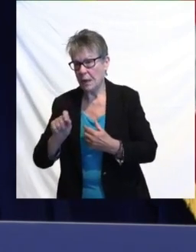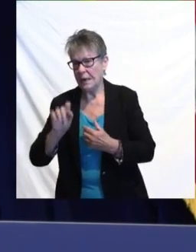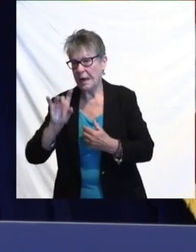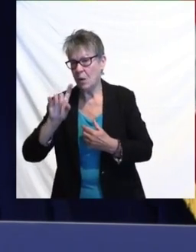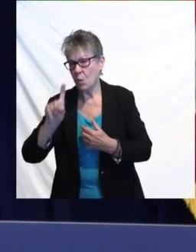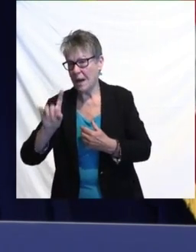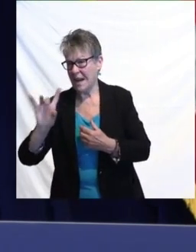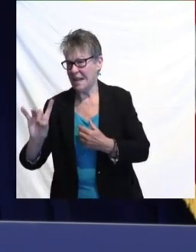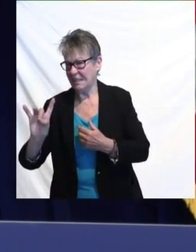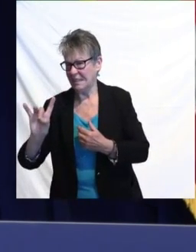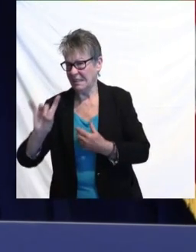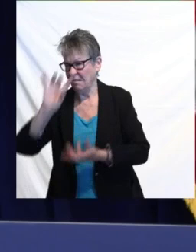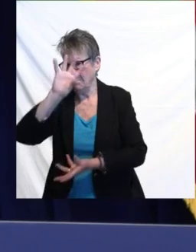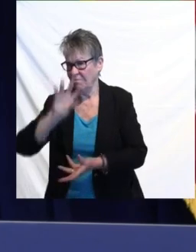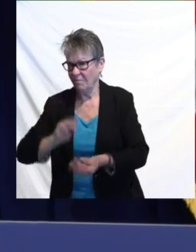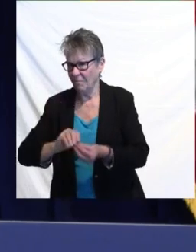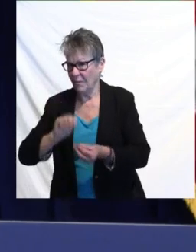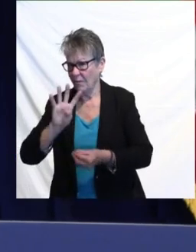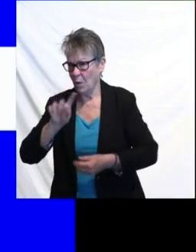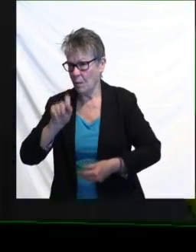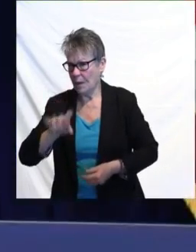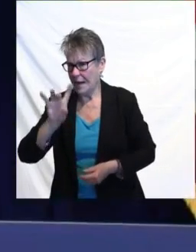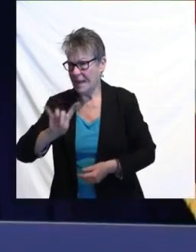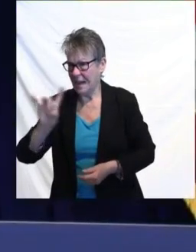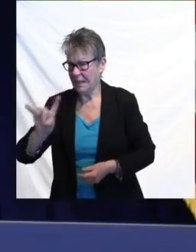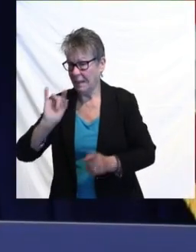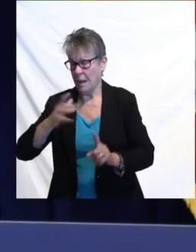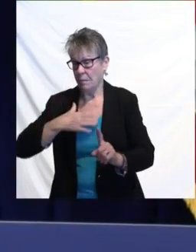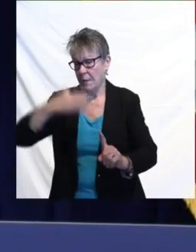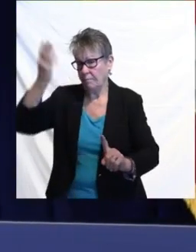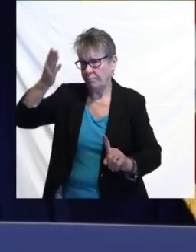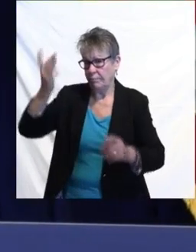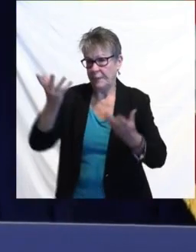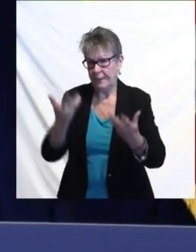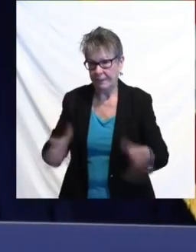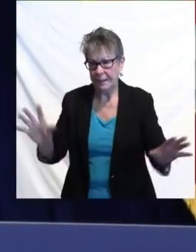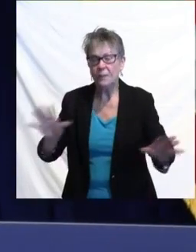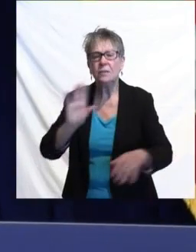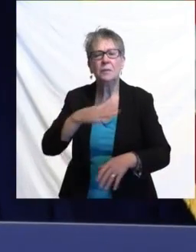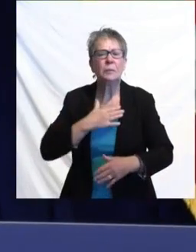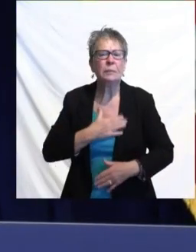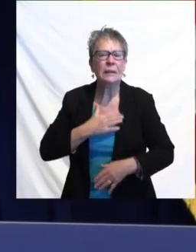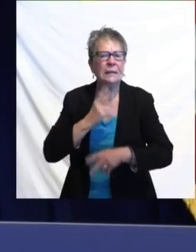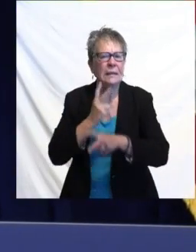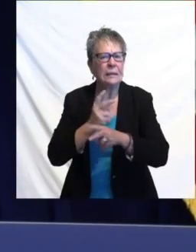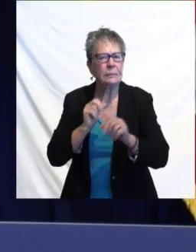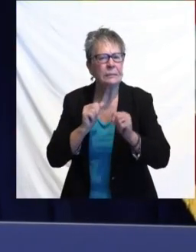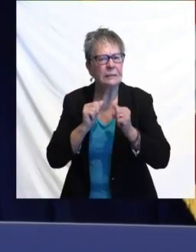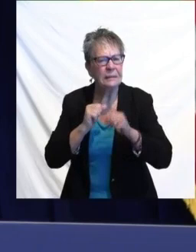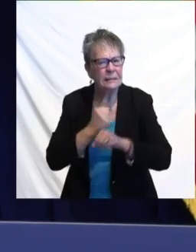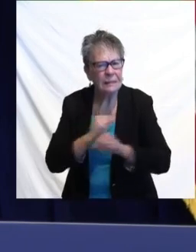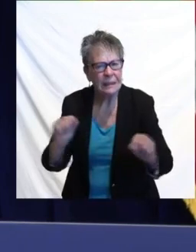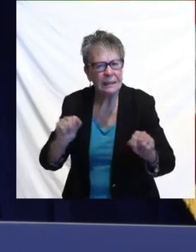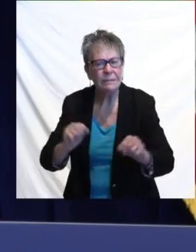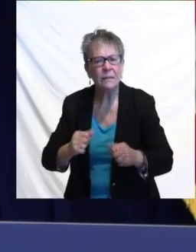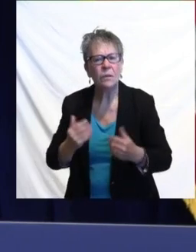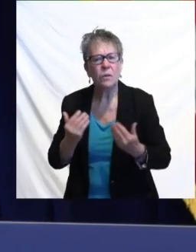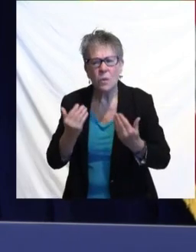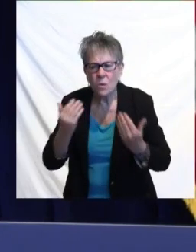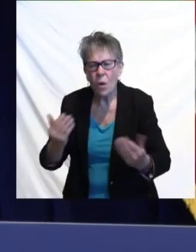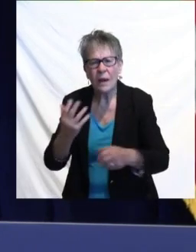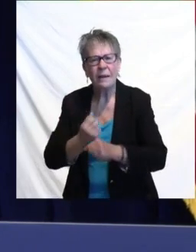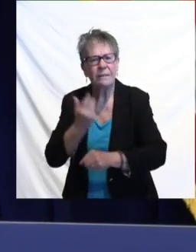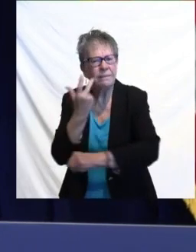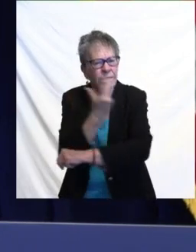6.18%. That concludes my daily report. Please continue to stay safe, get vaccinated, get boosted to protect